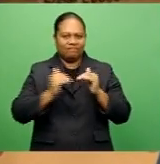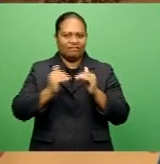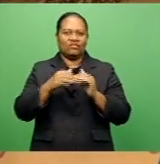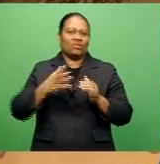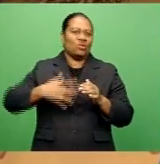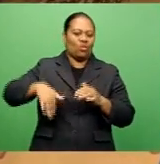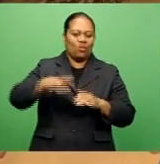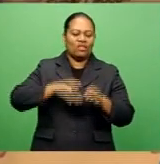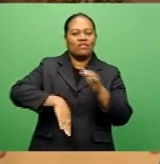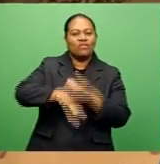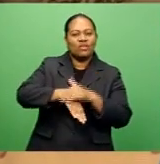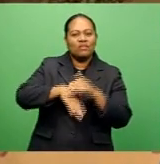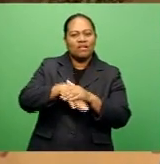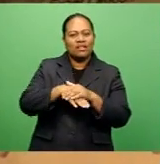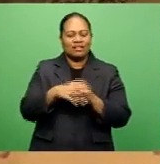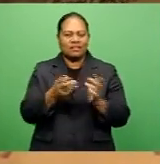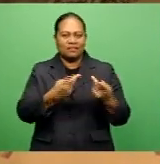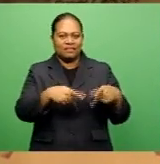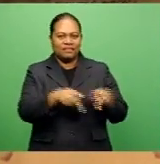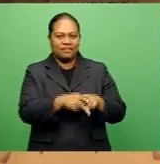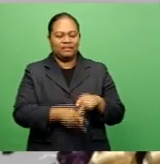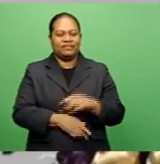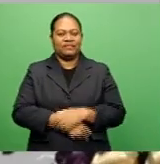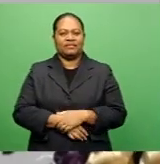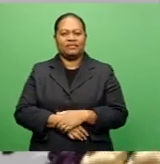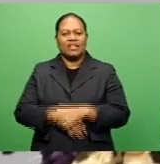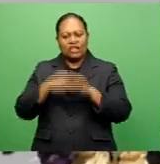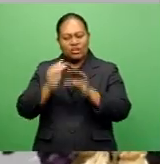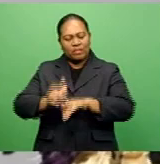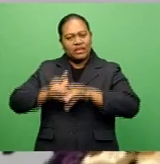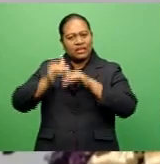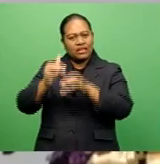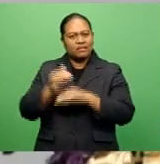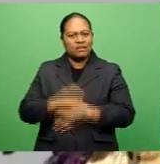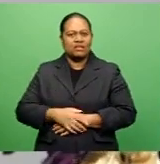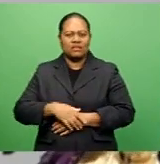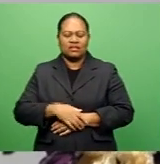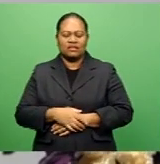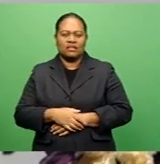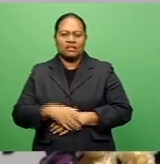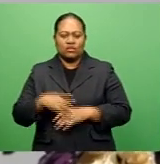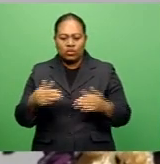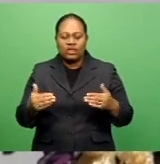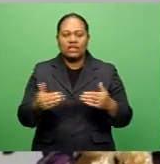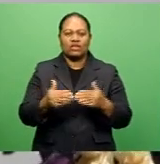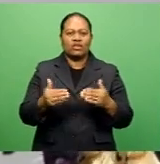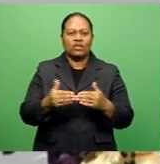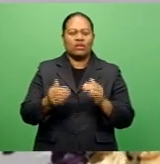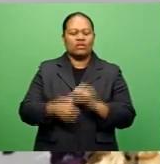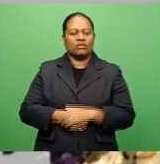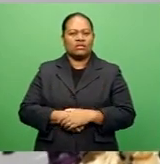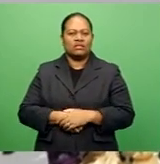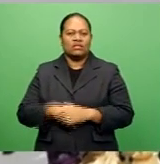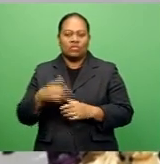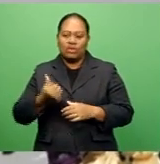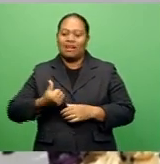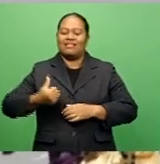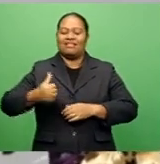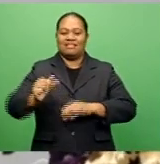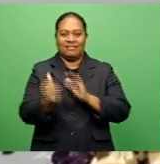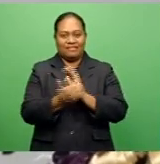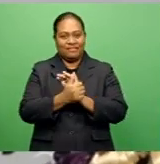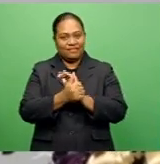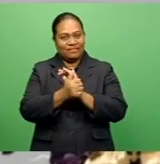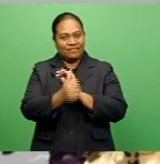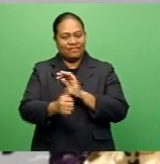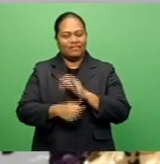football field. Developing women's participation to beyond one league and introducing Tier 1 allows for skills strengthening